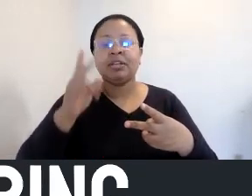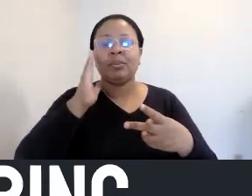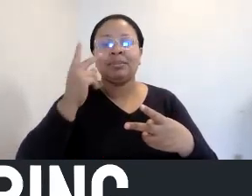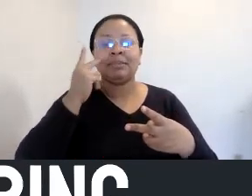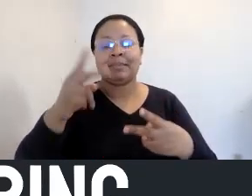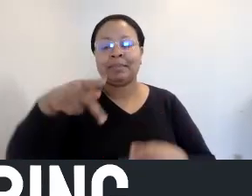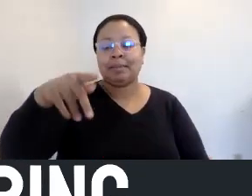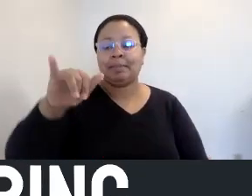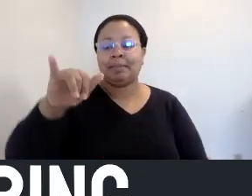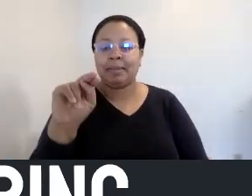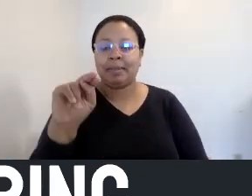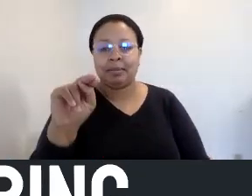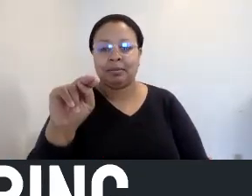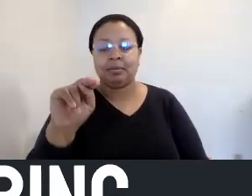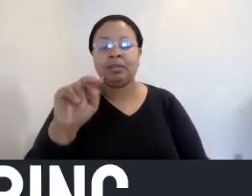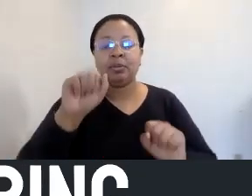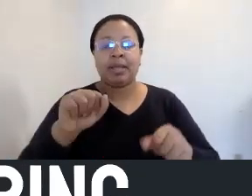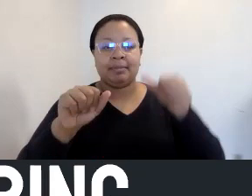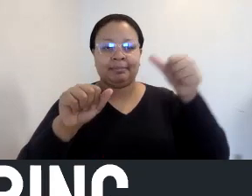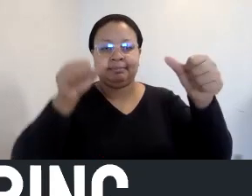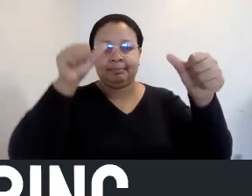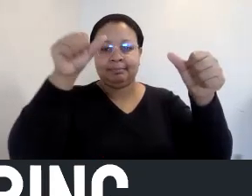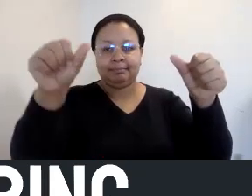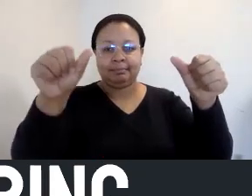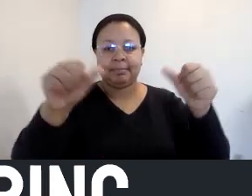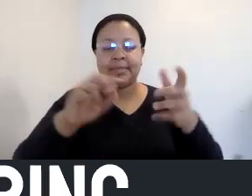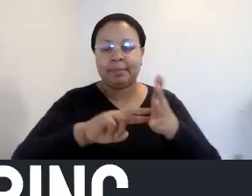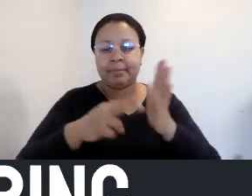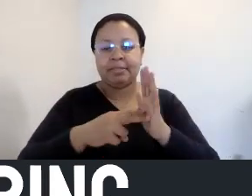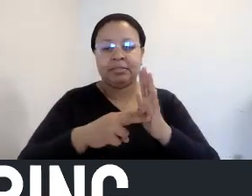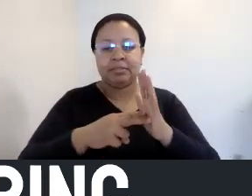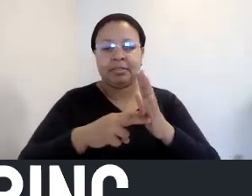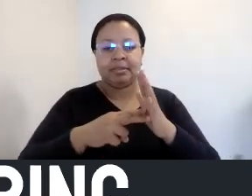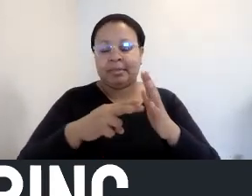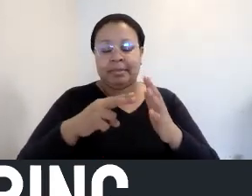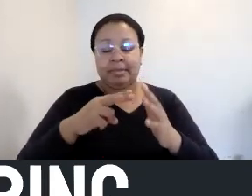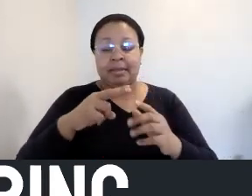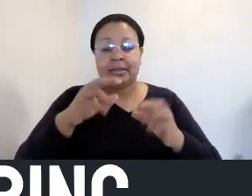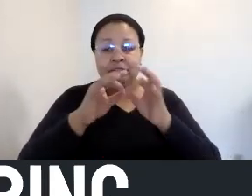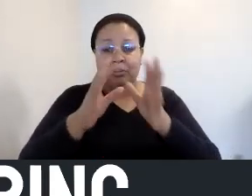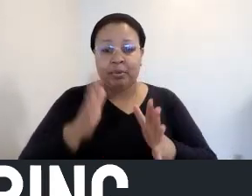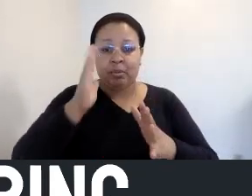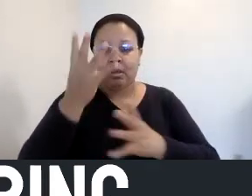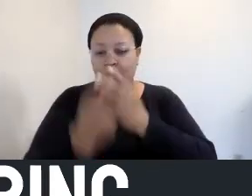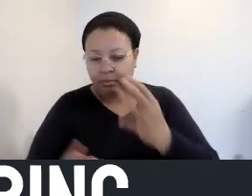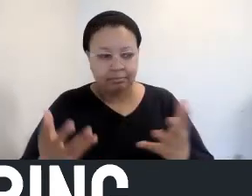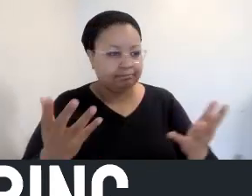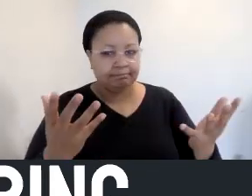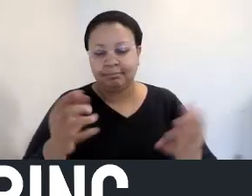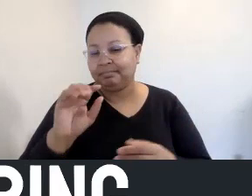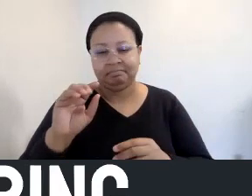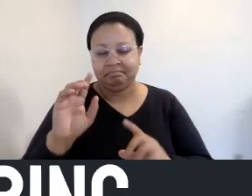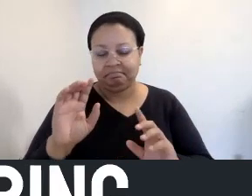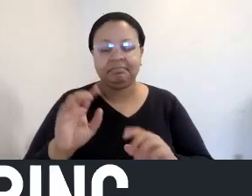the interpretation video front and center during the meeting. The host will also spotlight for everyone the